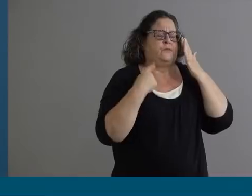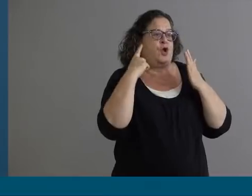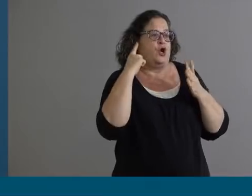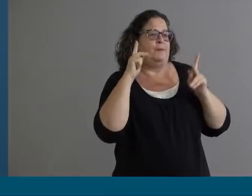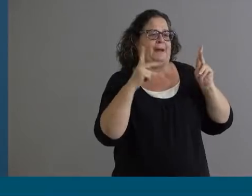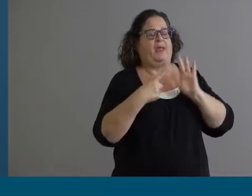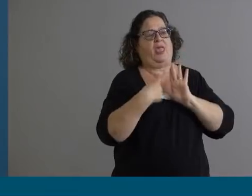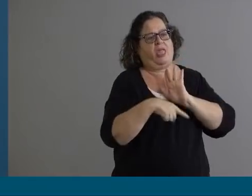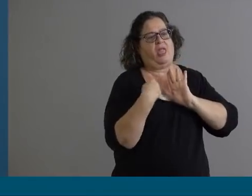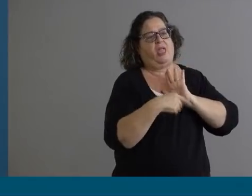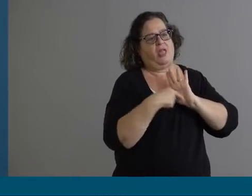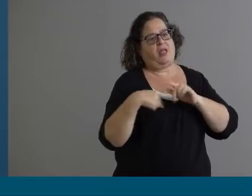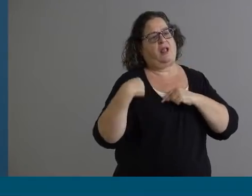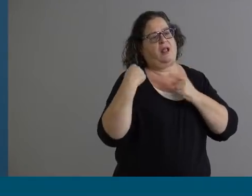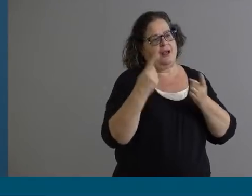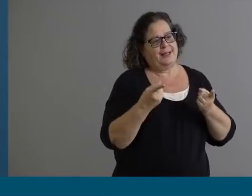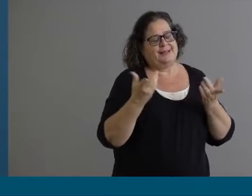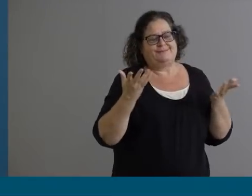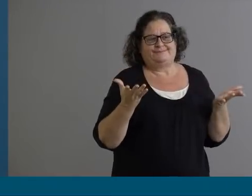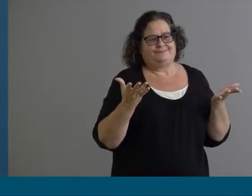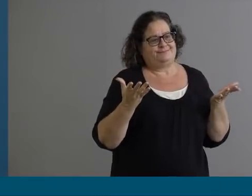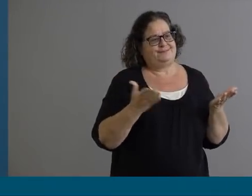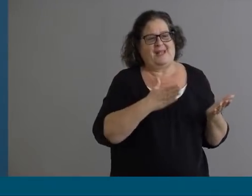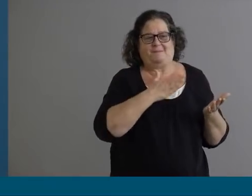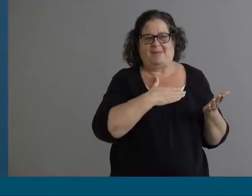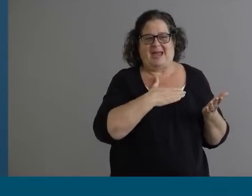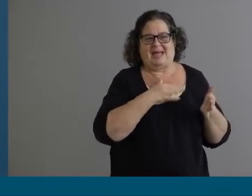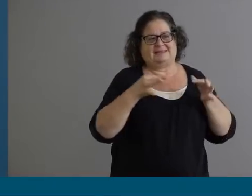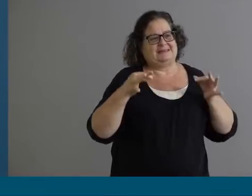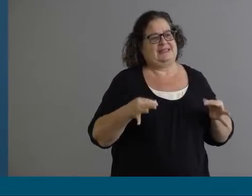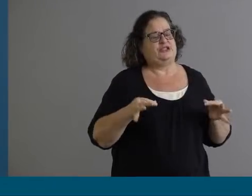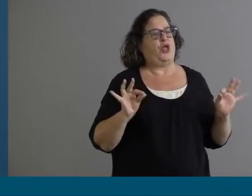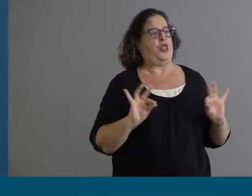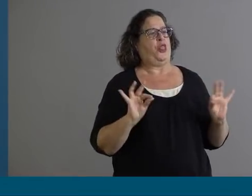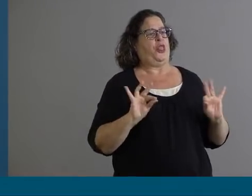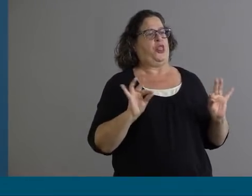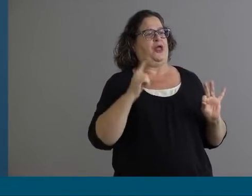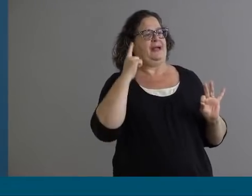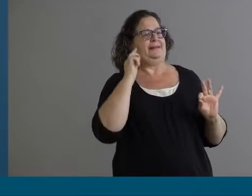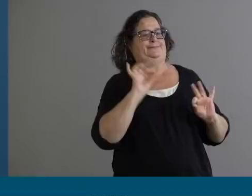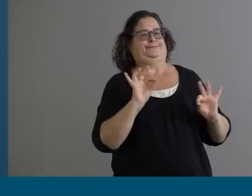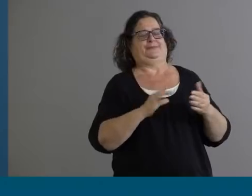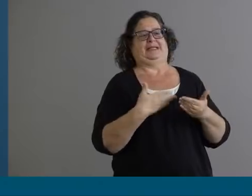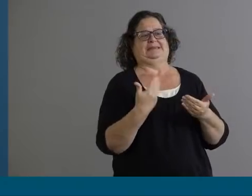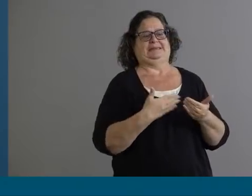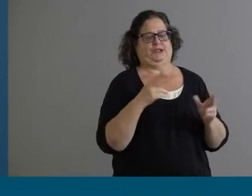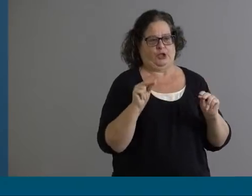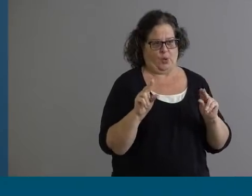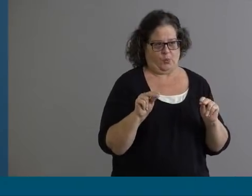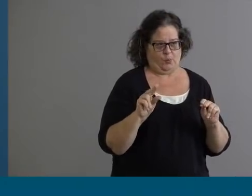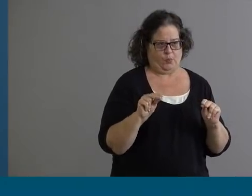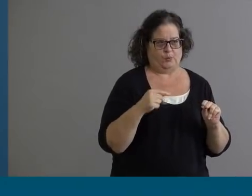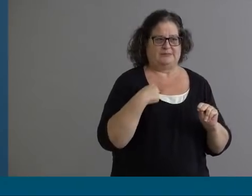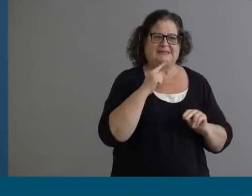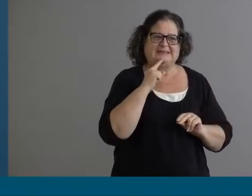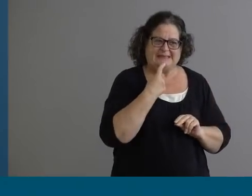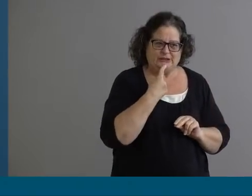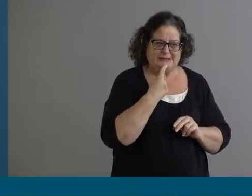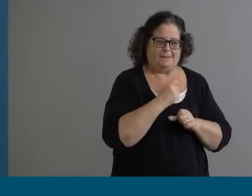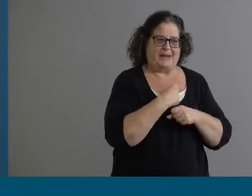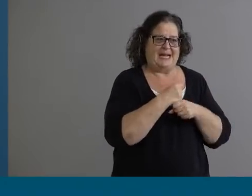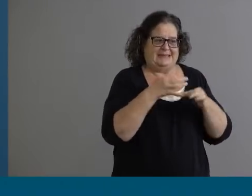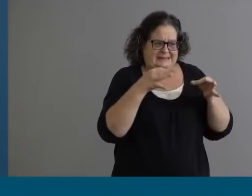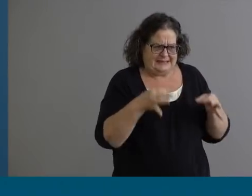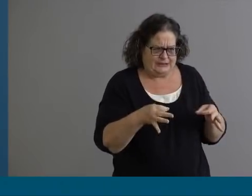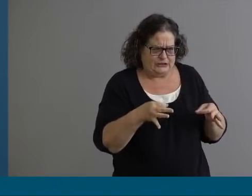These decisions have not been made willy-nilly. These decisions have been targeted at large